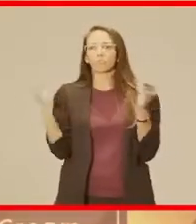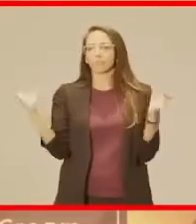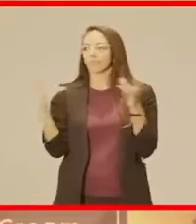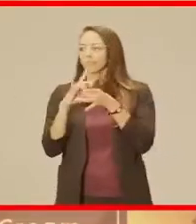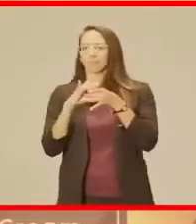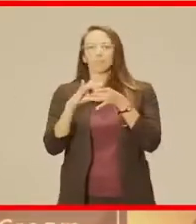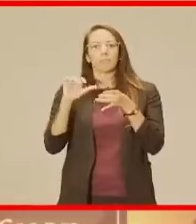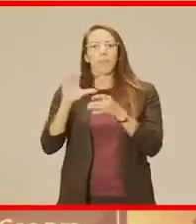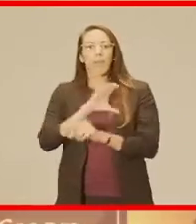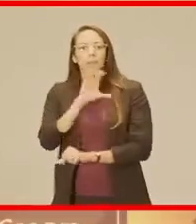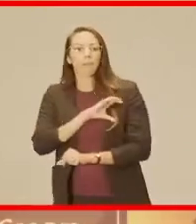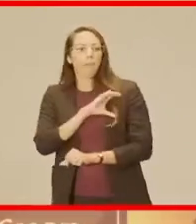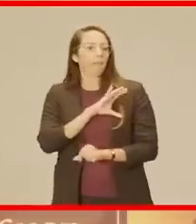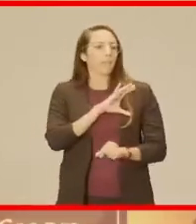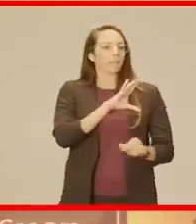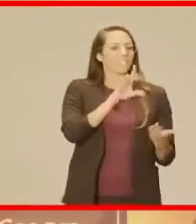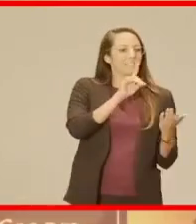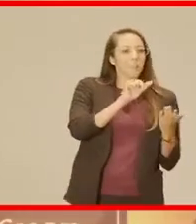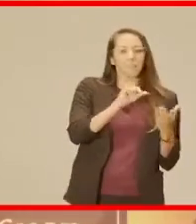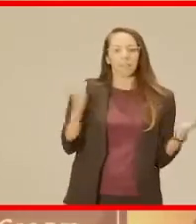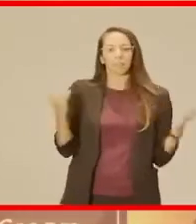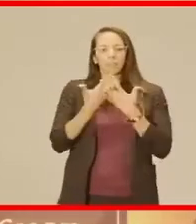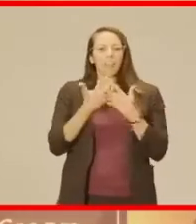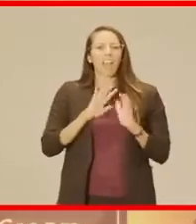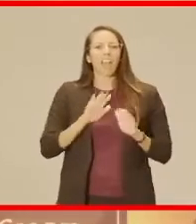And one thing I noticed was that